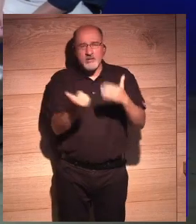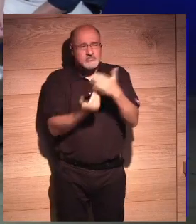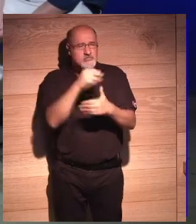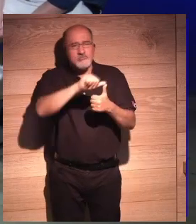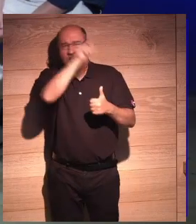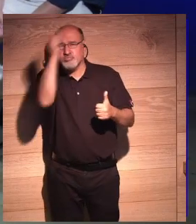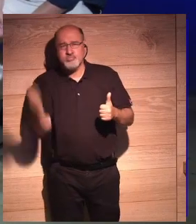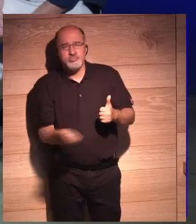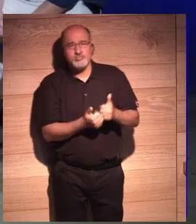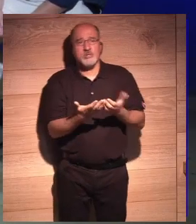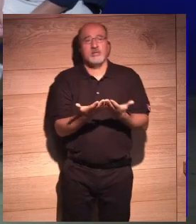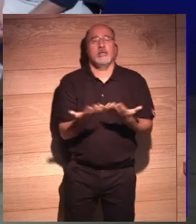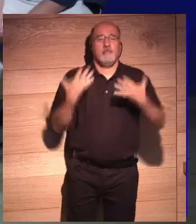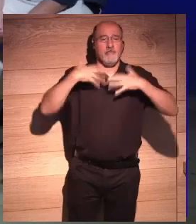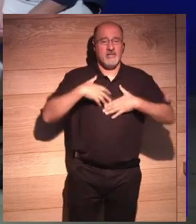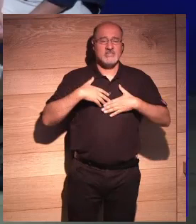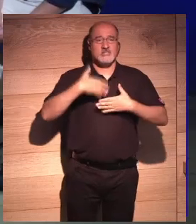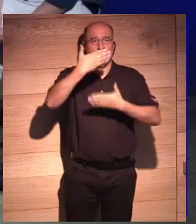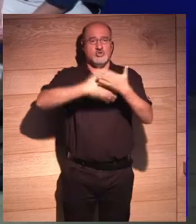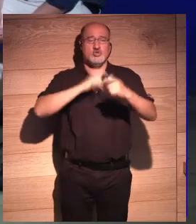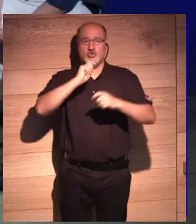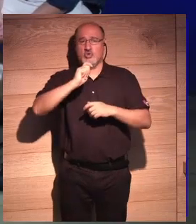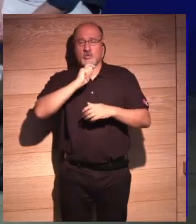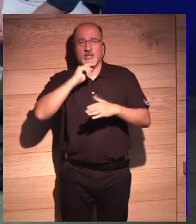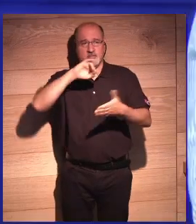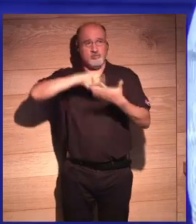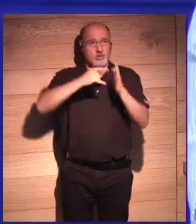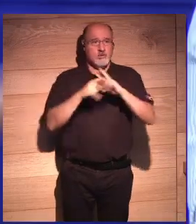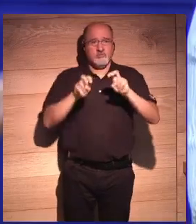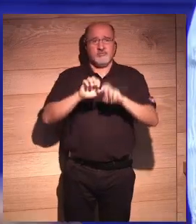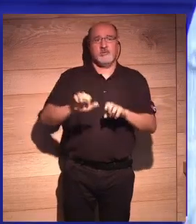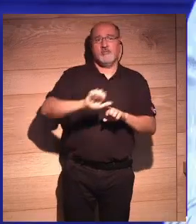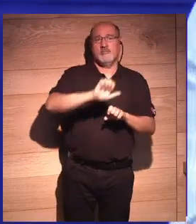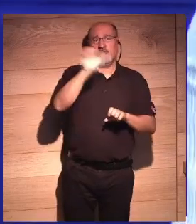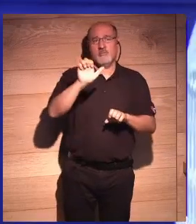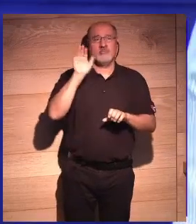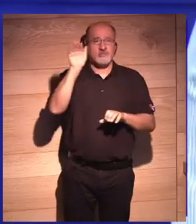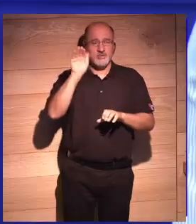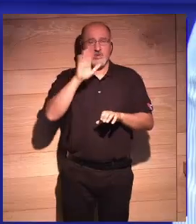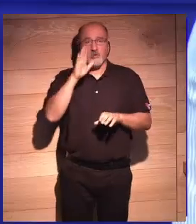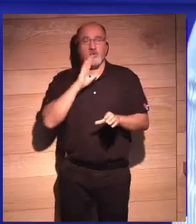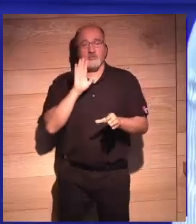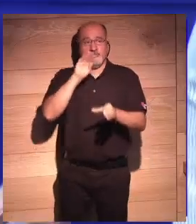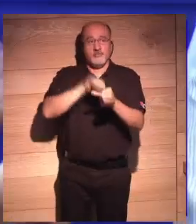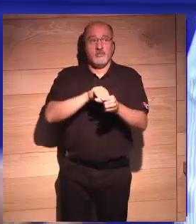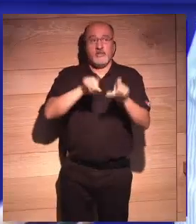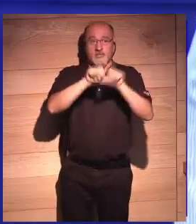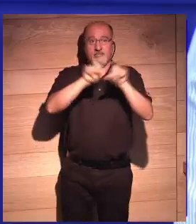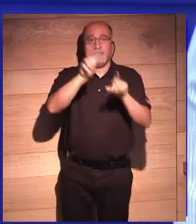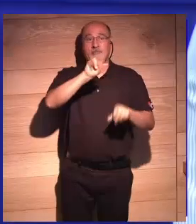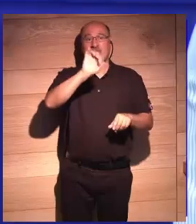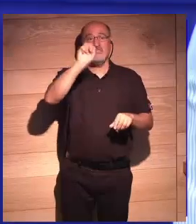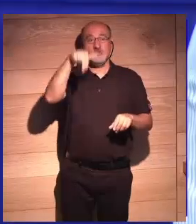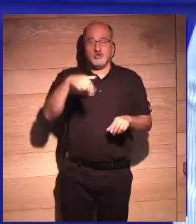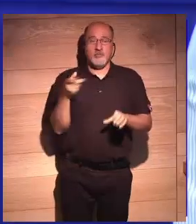we held some sessions of immersive journalism. There's a project where Vision has